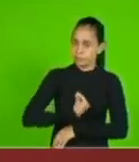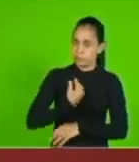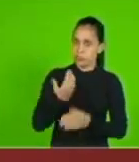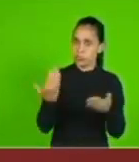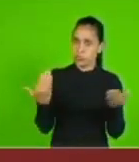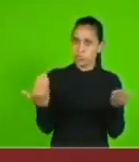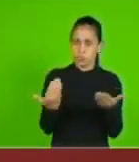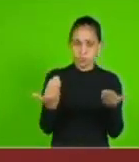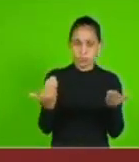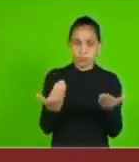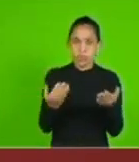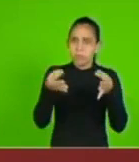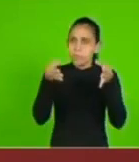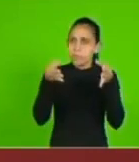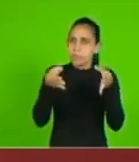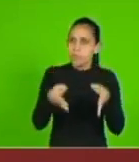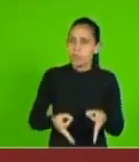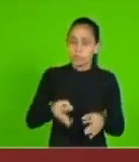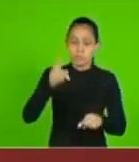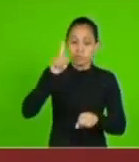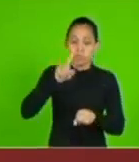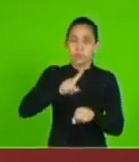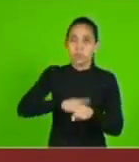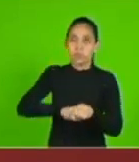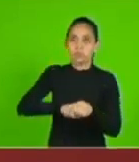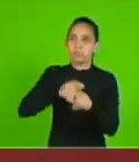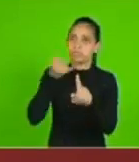perfectly what is prophetic.